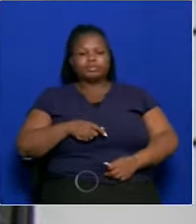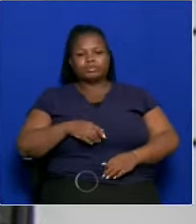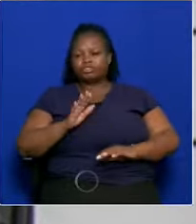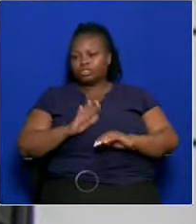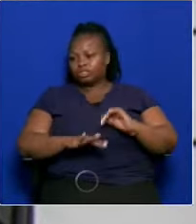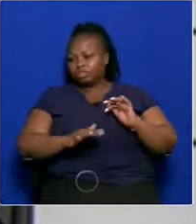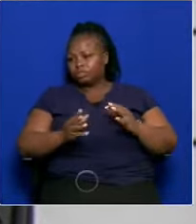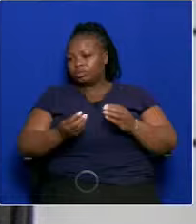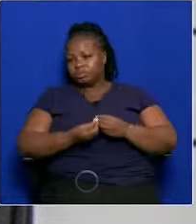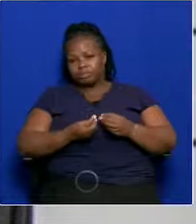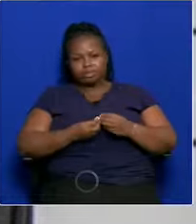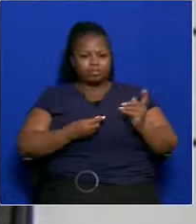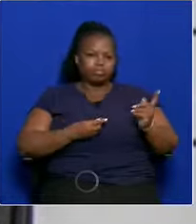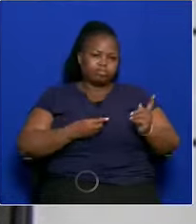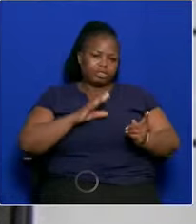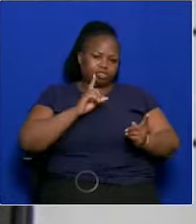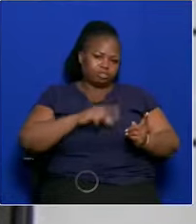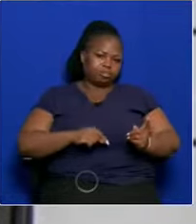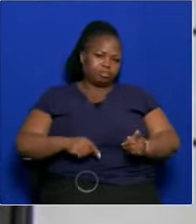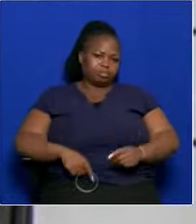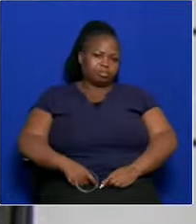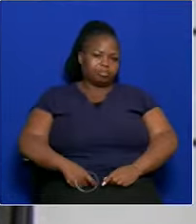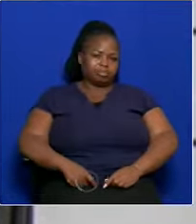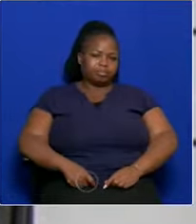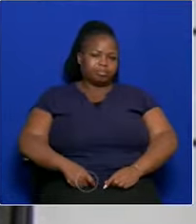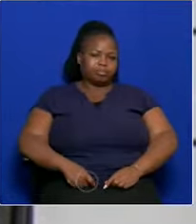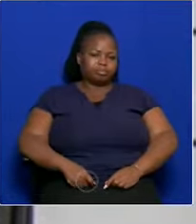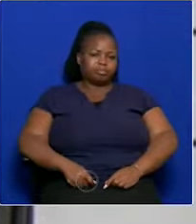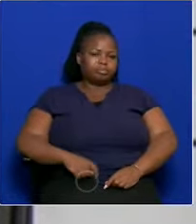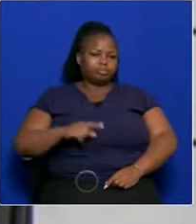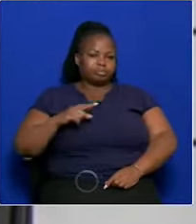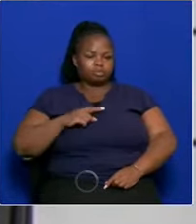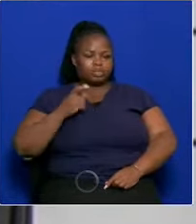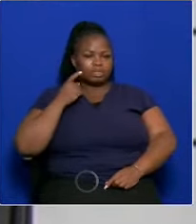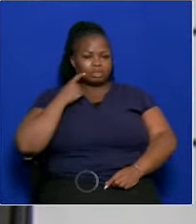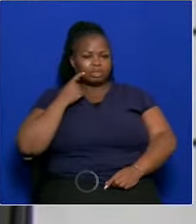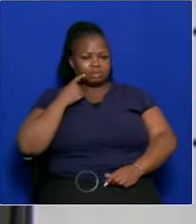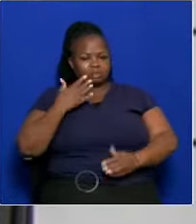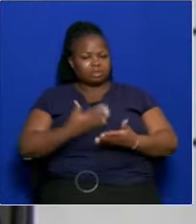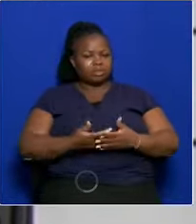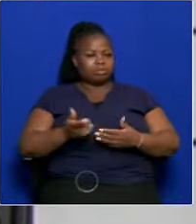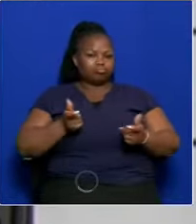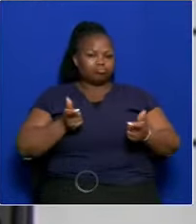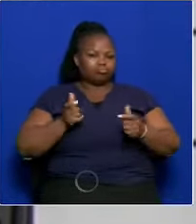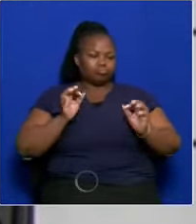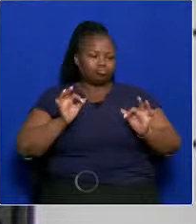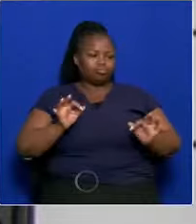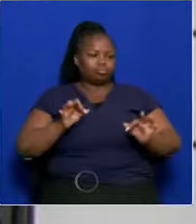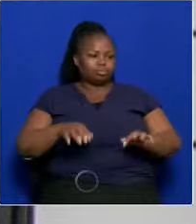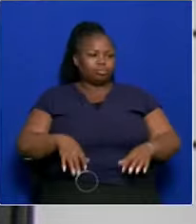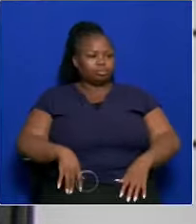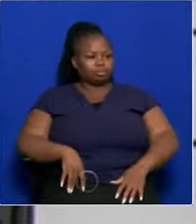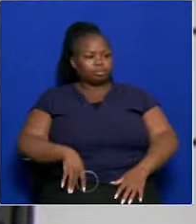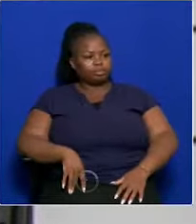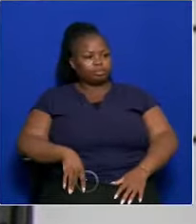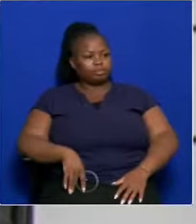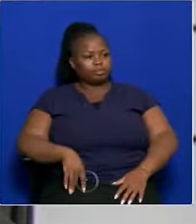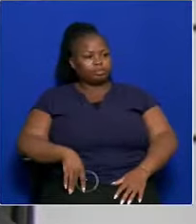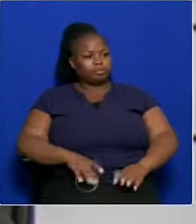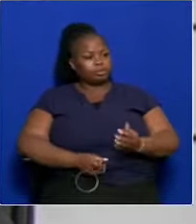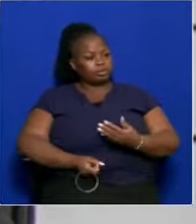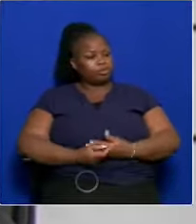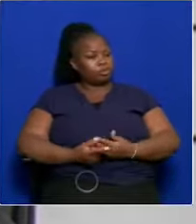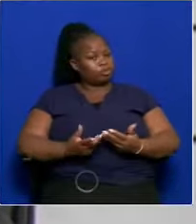is cheaper. And then so that you can have control of it. And that is what happened. Then